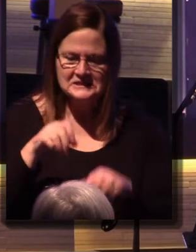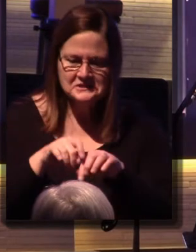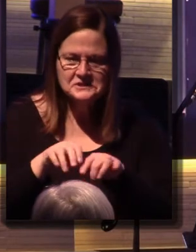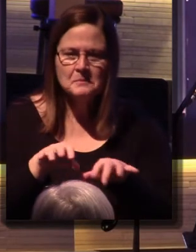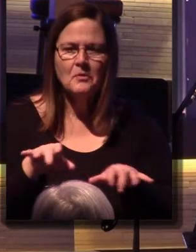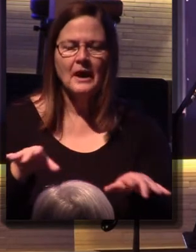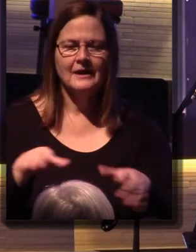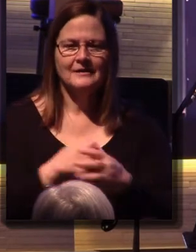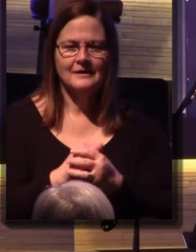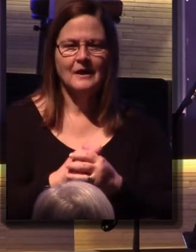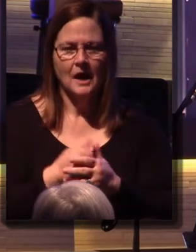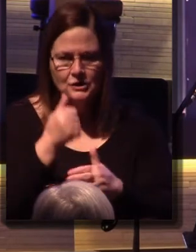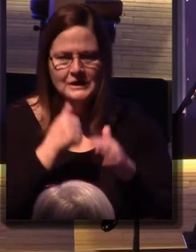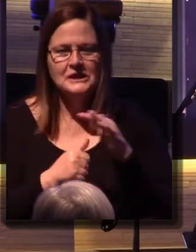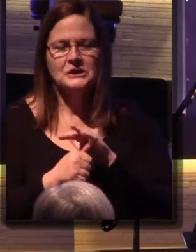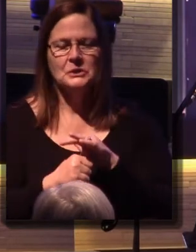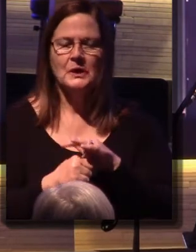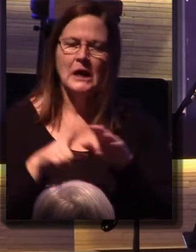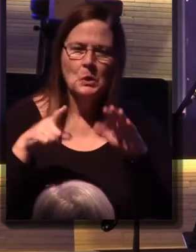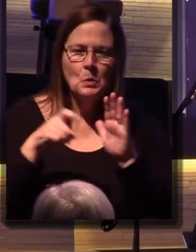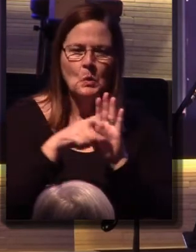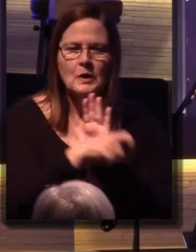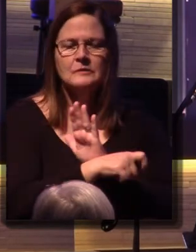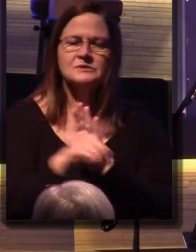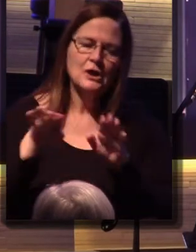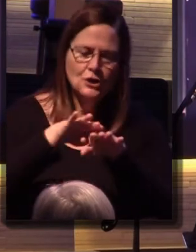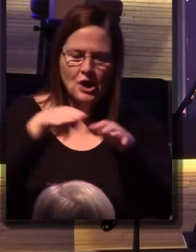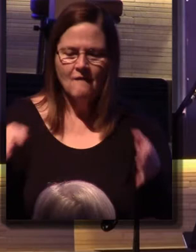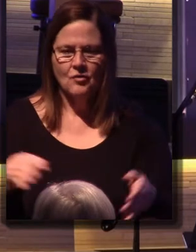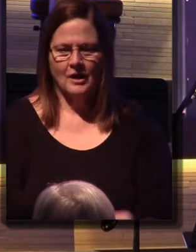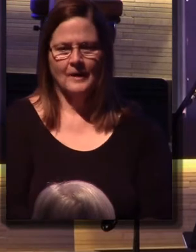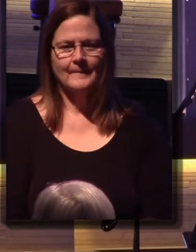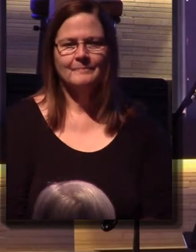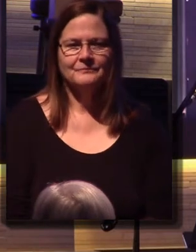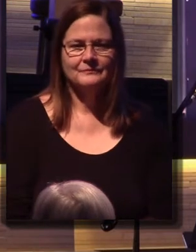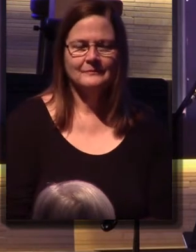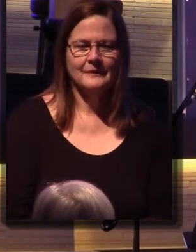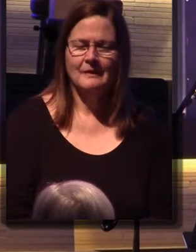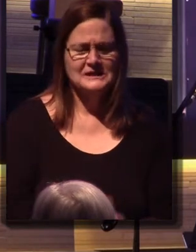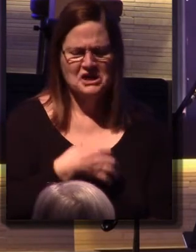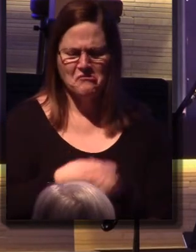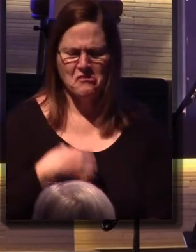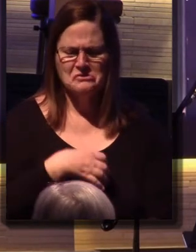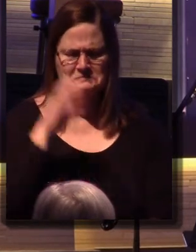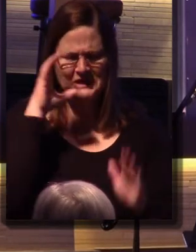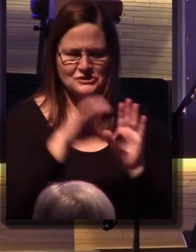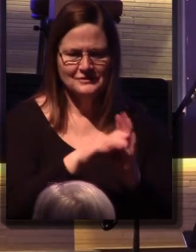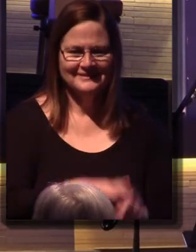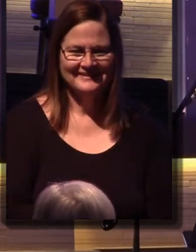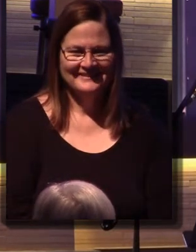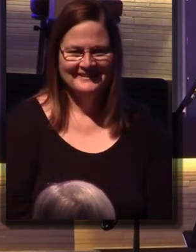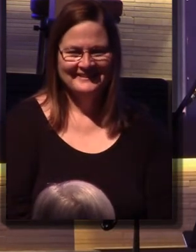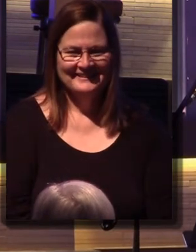are spread at your as your bed beneath you, and worms are your covering. That is a